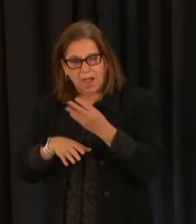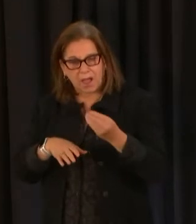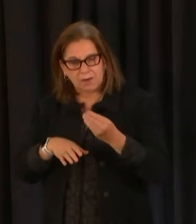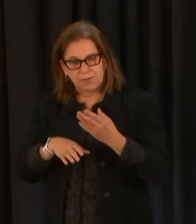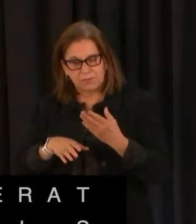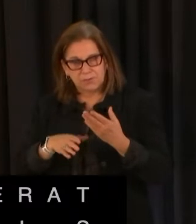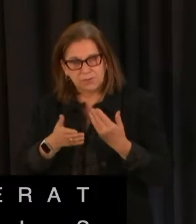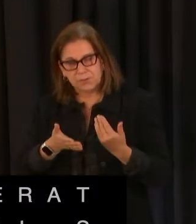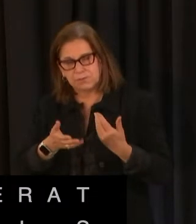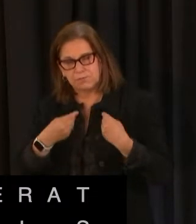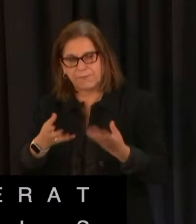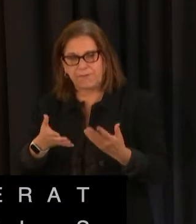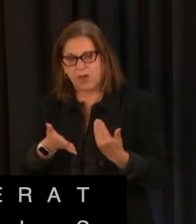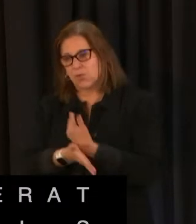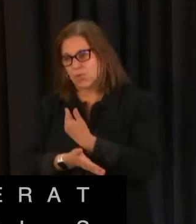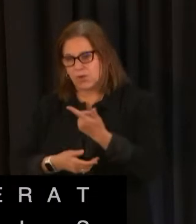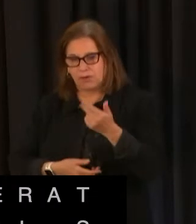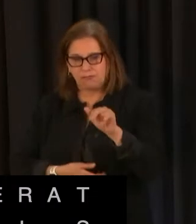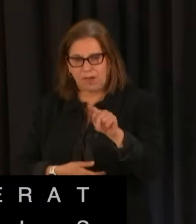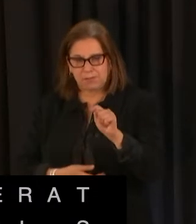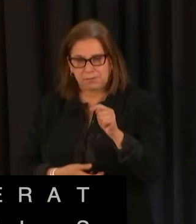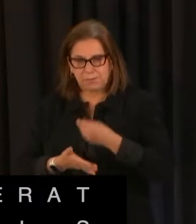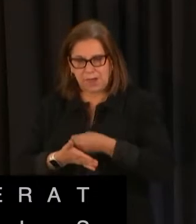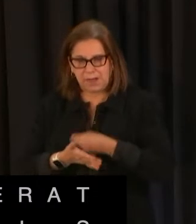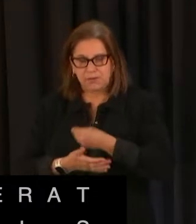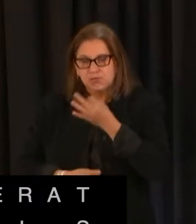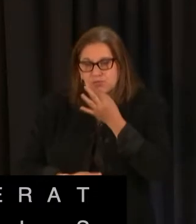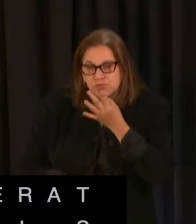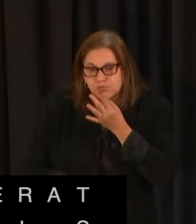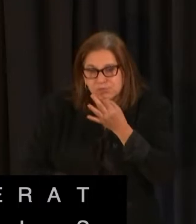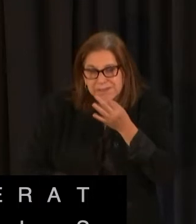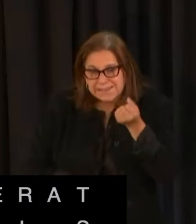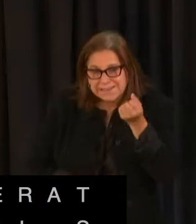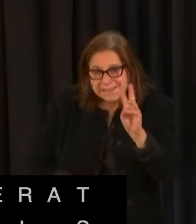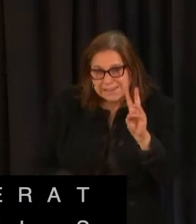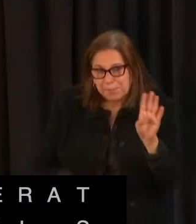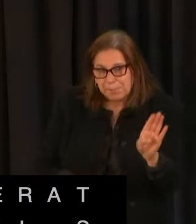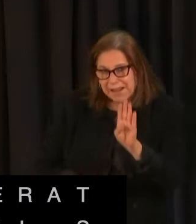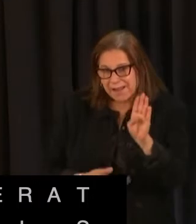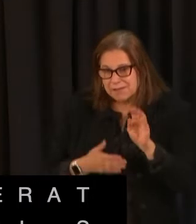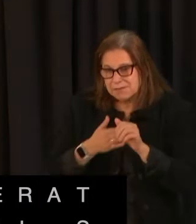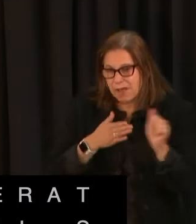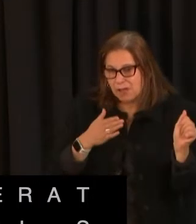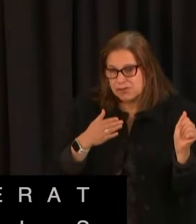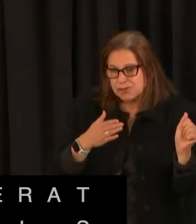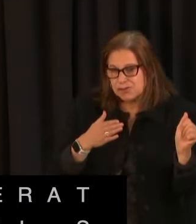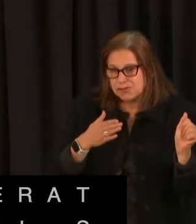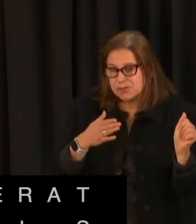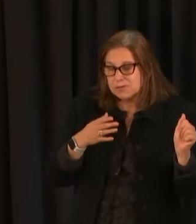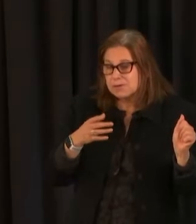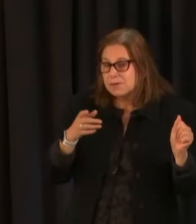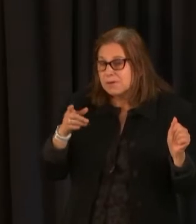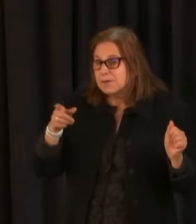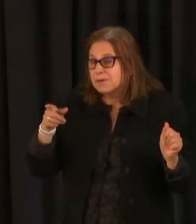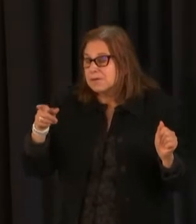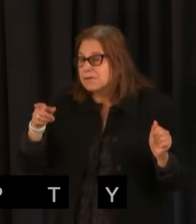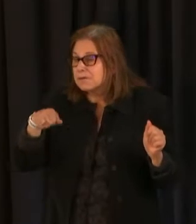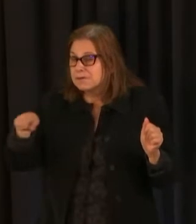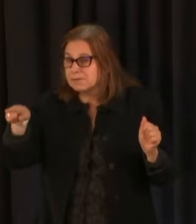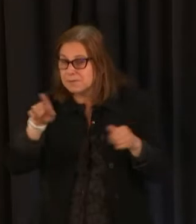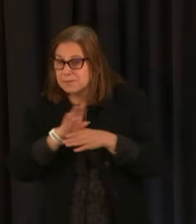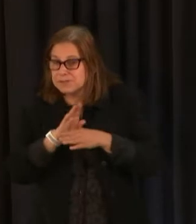on that. Through this $16 billion program, eligible applicants may qualify for grants equal